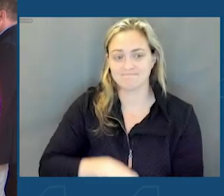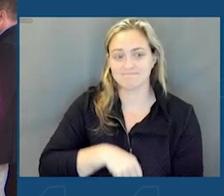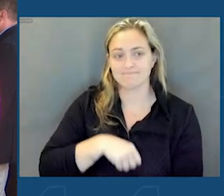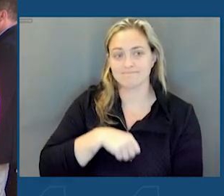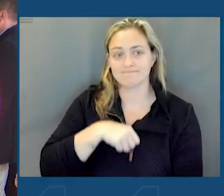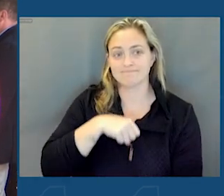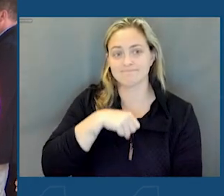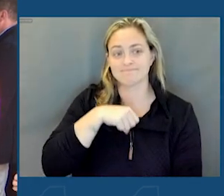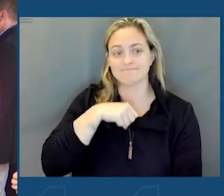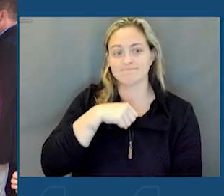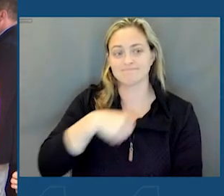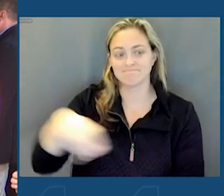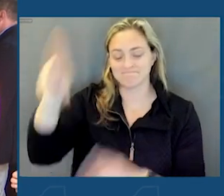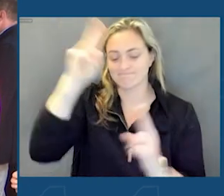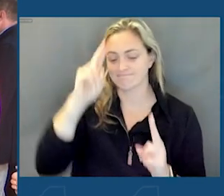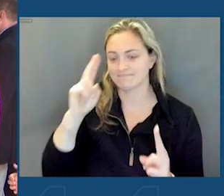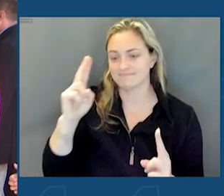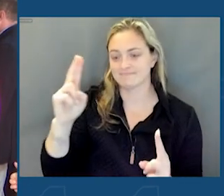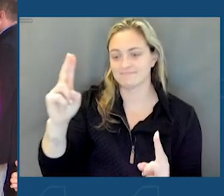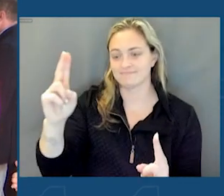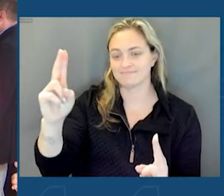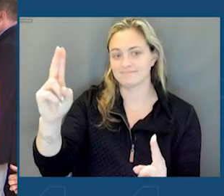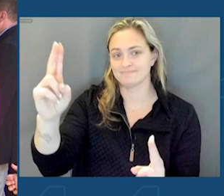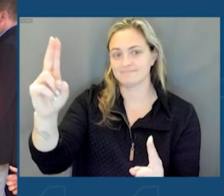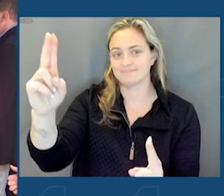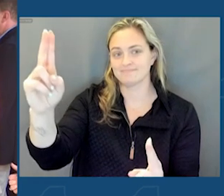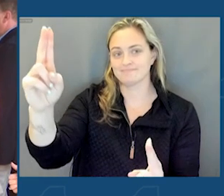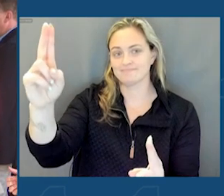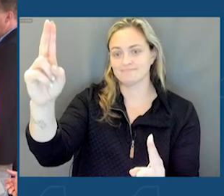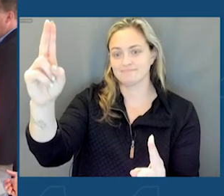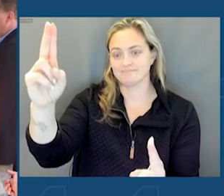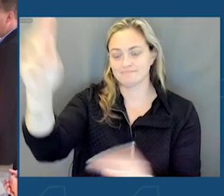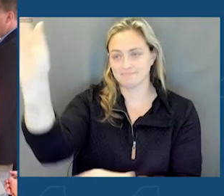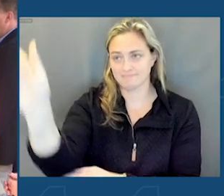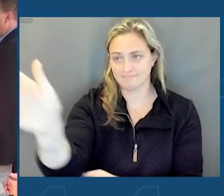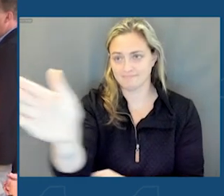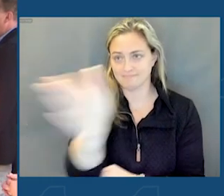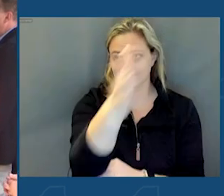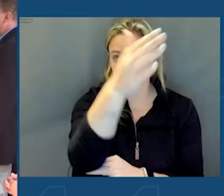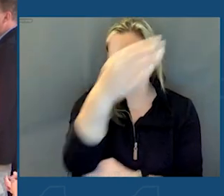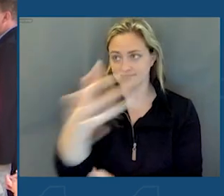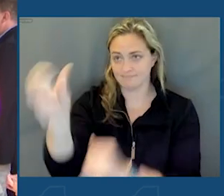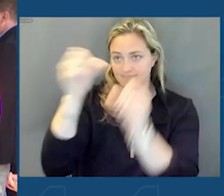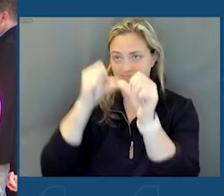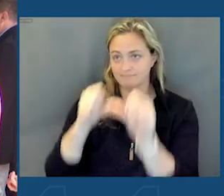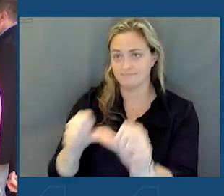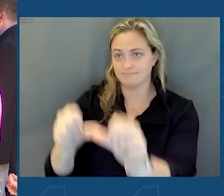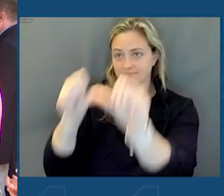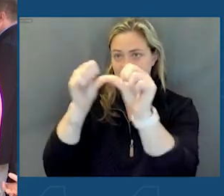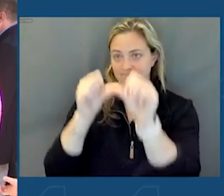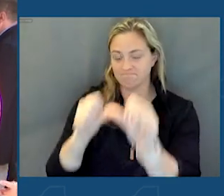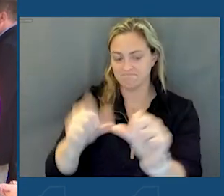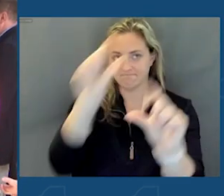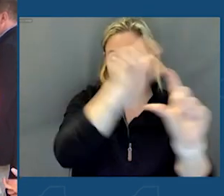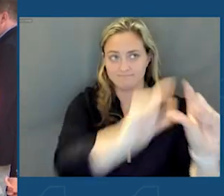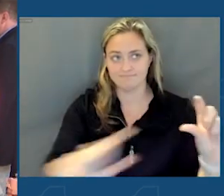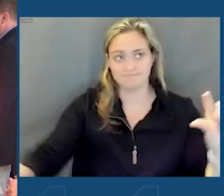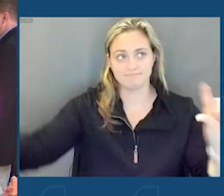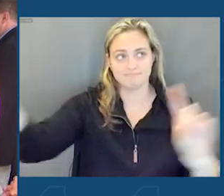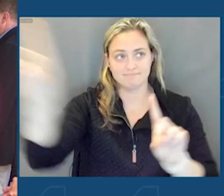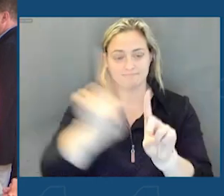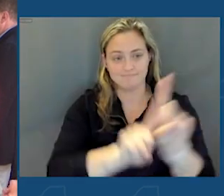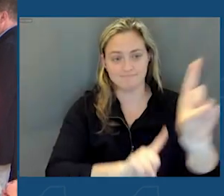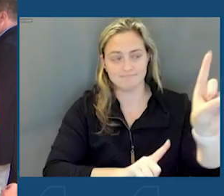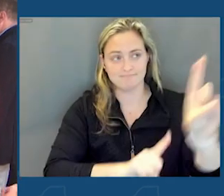what so proudly we hailed at the twilight's last